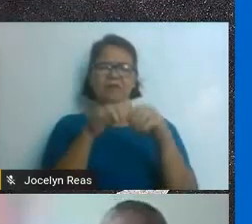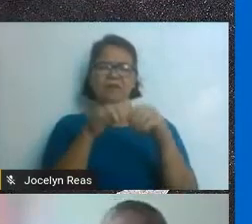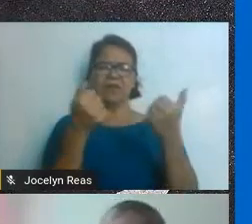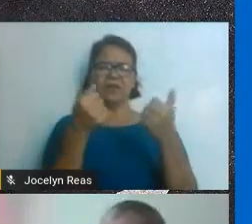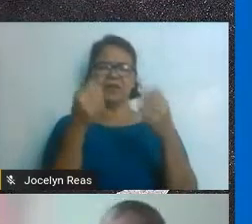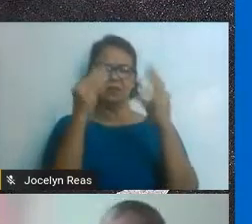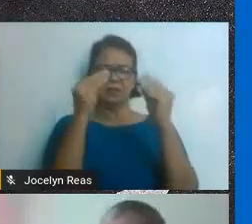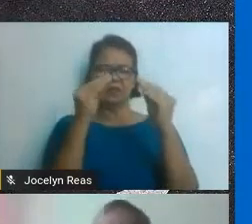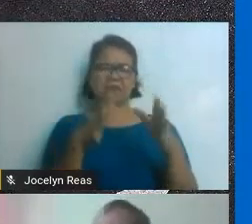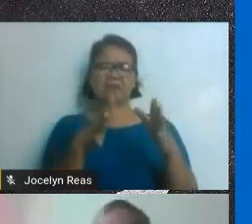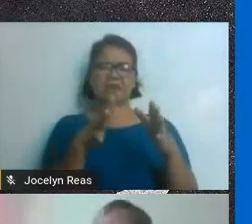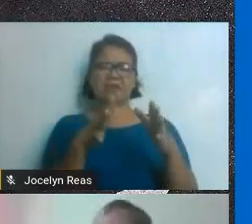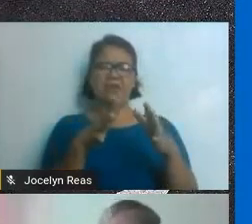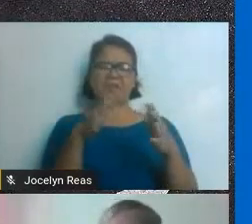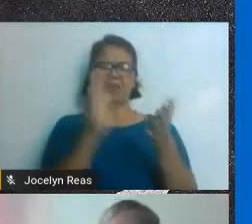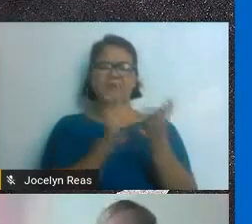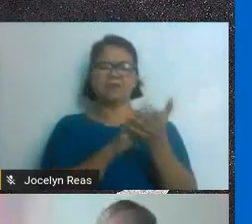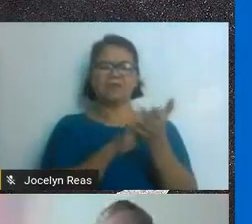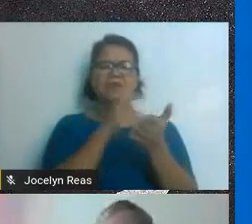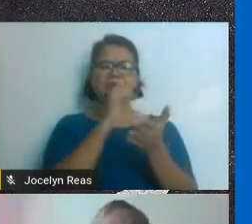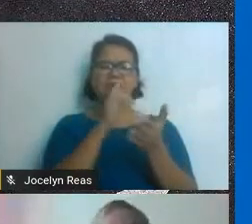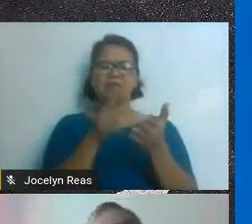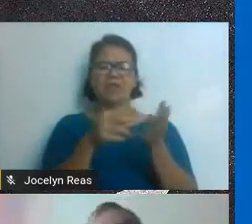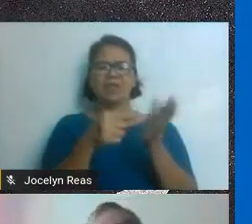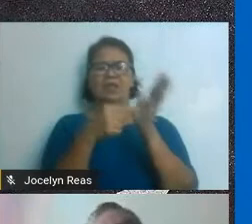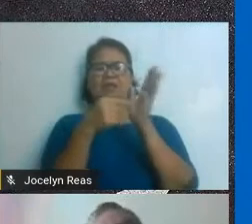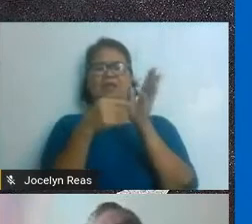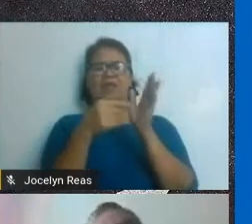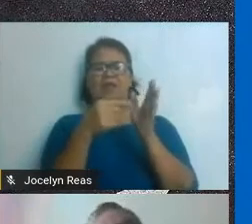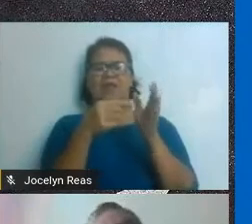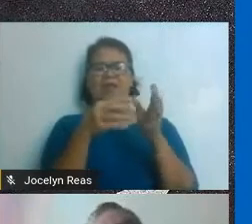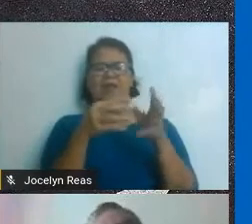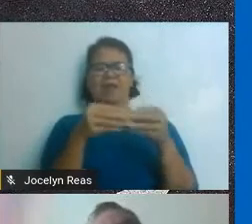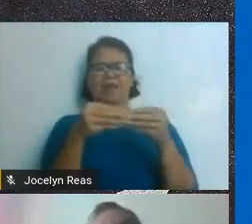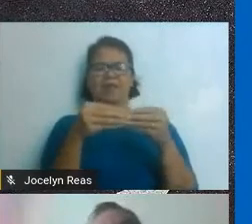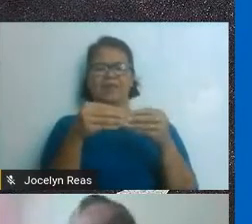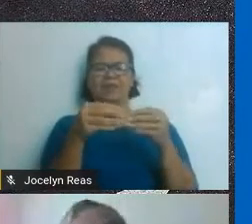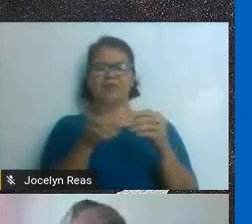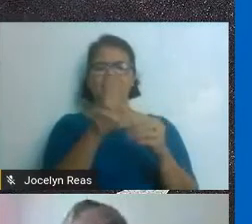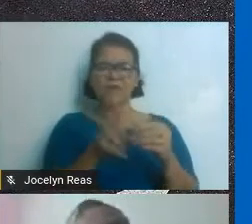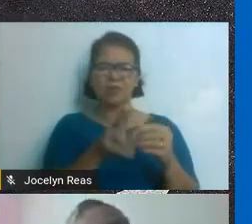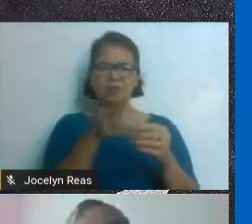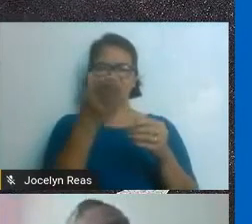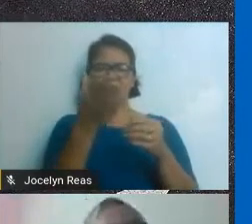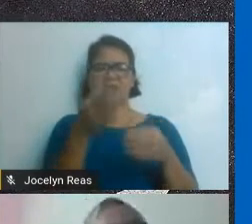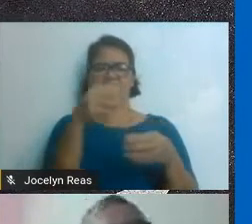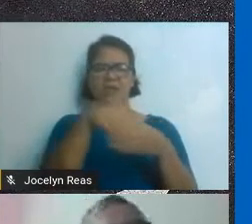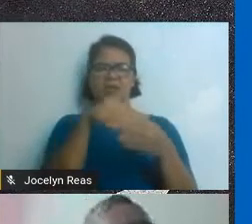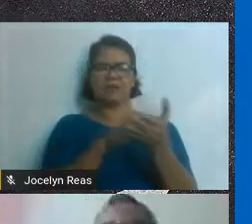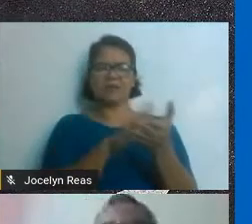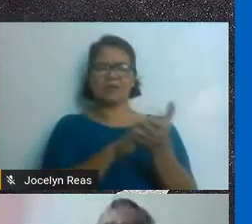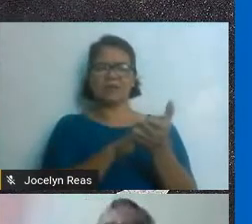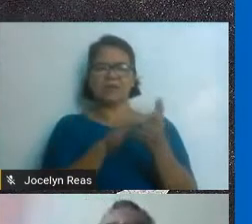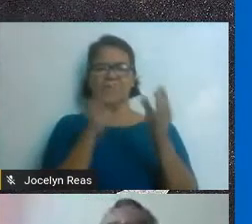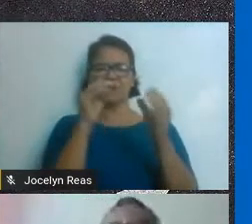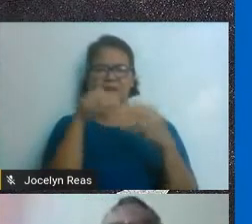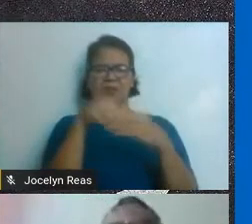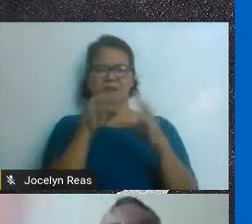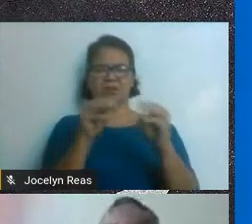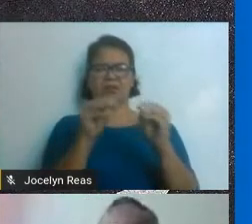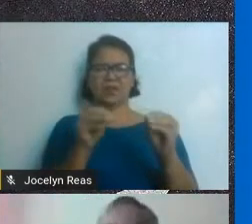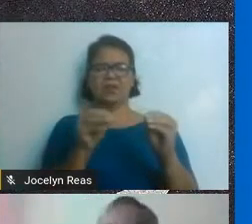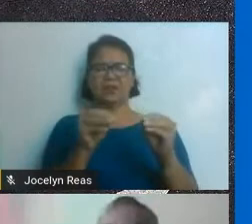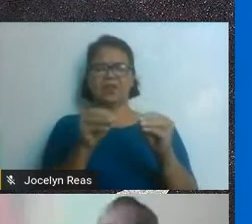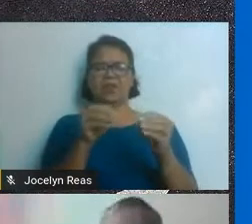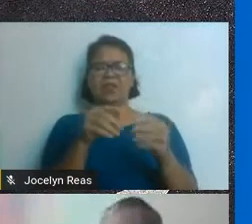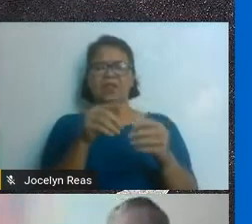our schools are able to implement the curriculum. So we will look at the implemented curriculum. And after looking at the implemented